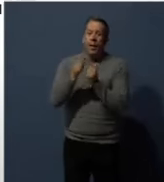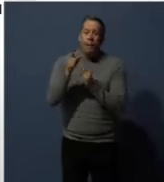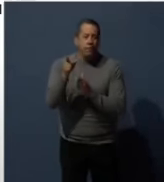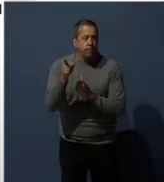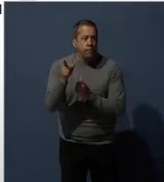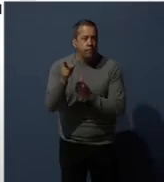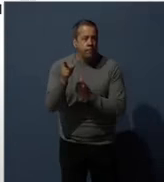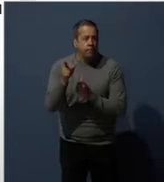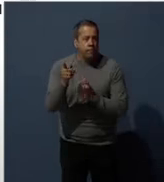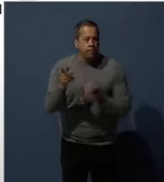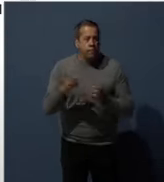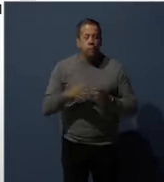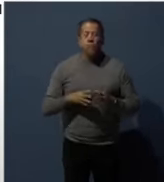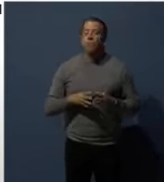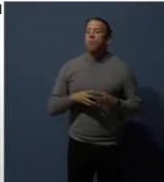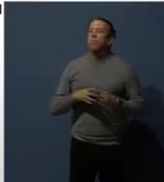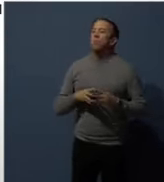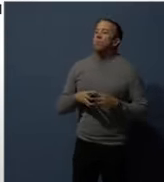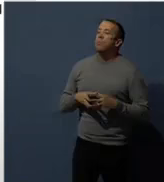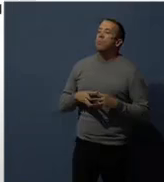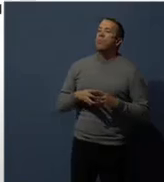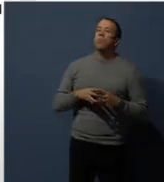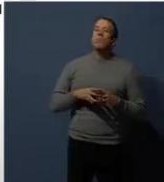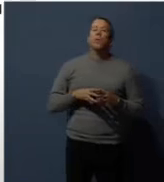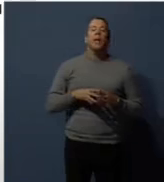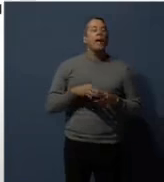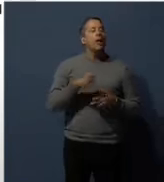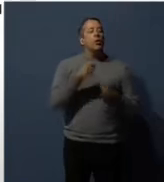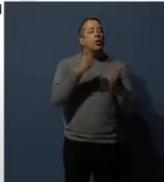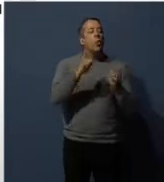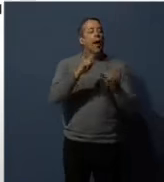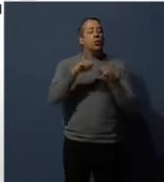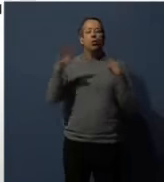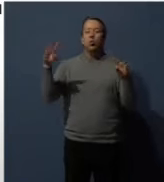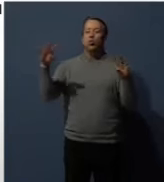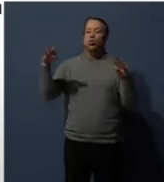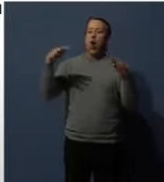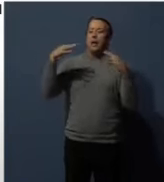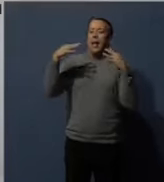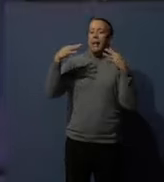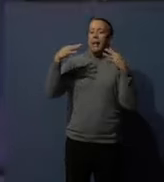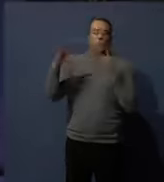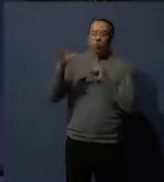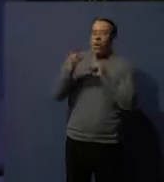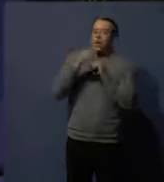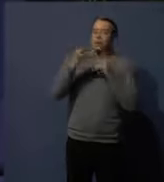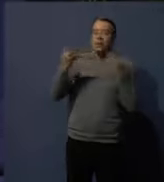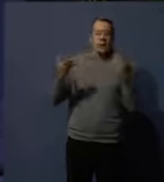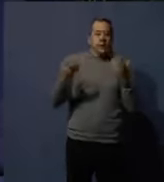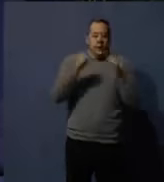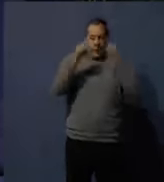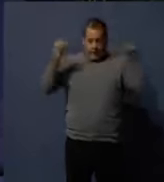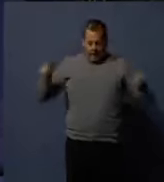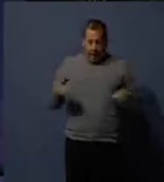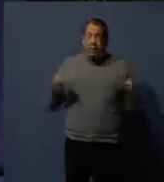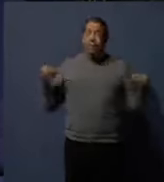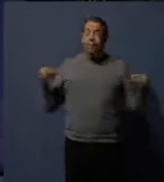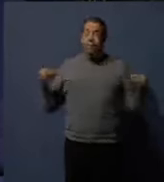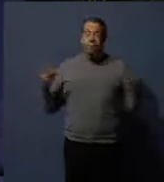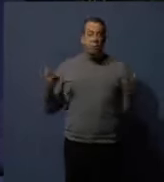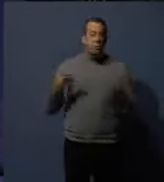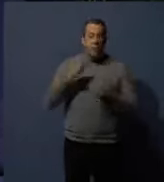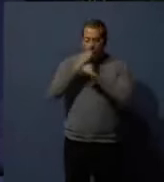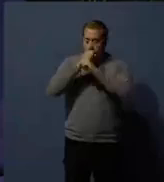happened. Number two, like I said, use something that's gonna draw some attention, signs, balloons, whatever. Number three, be